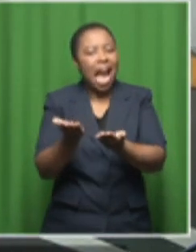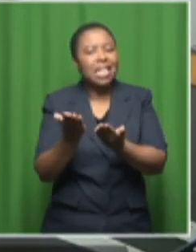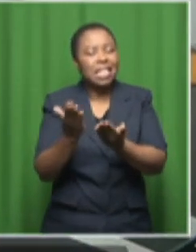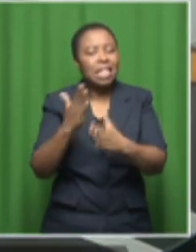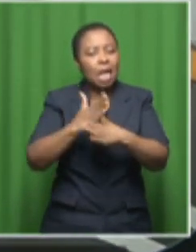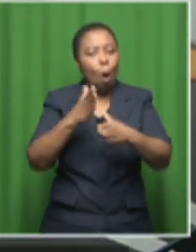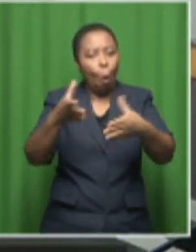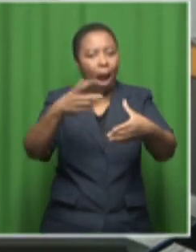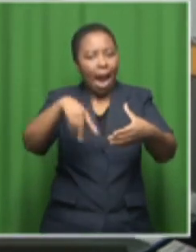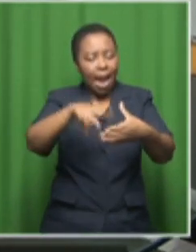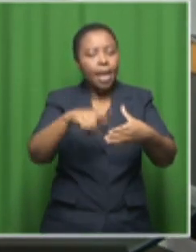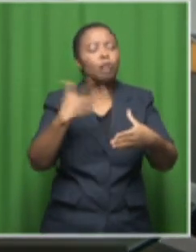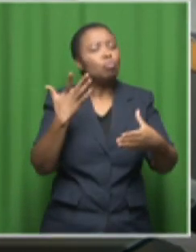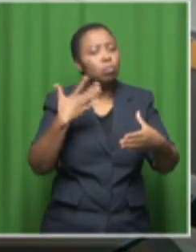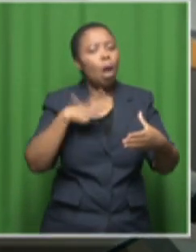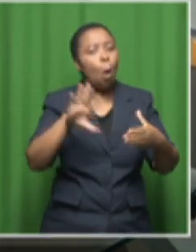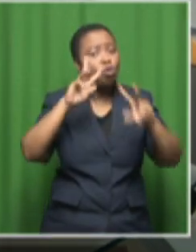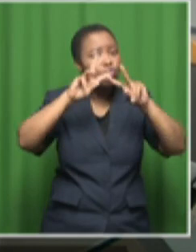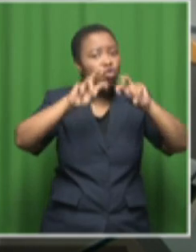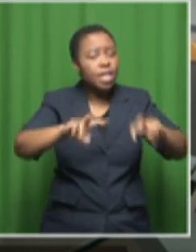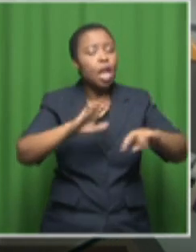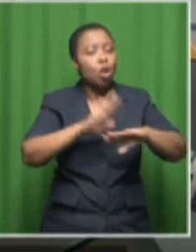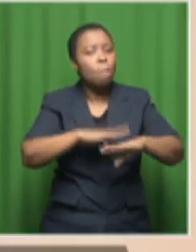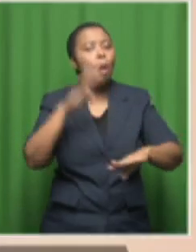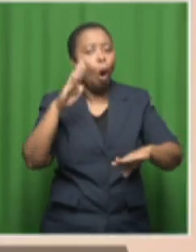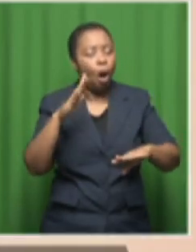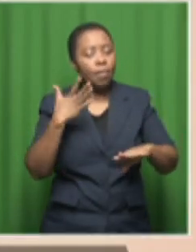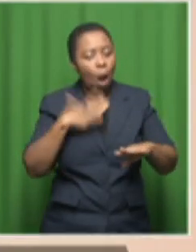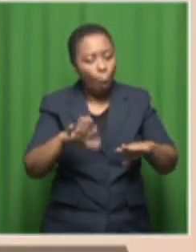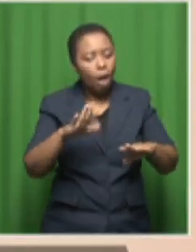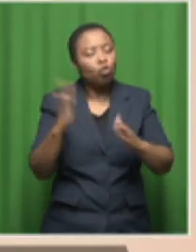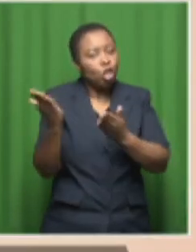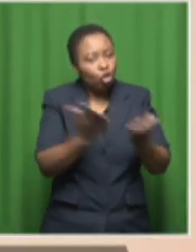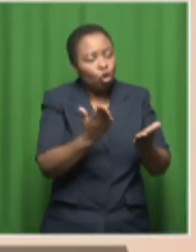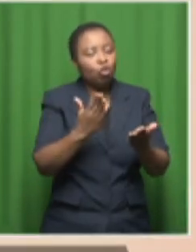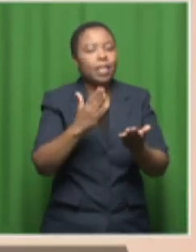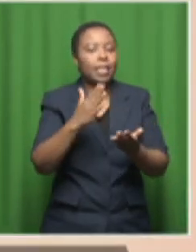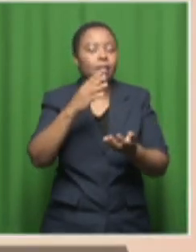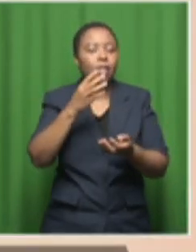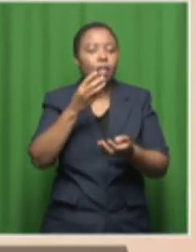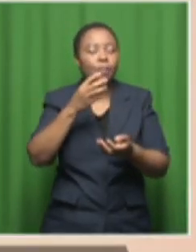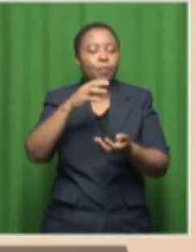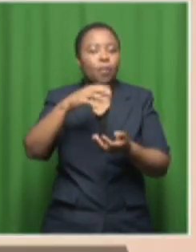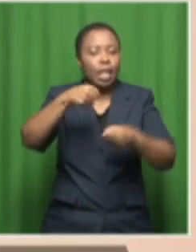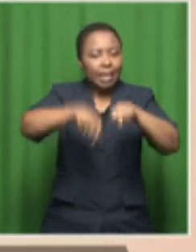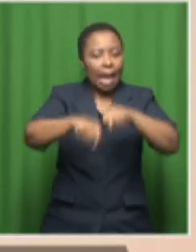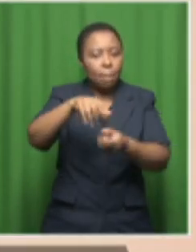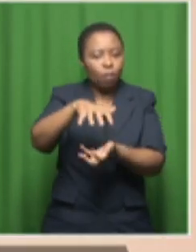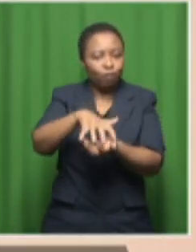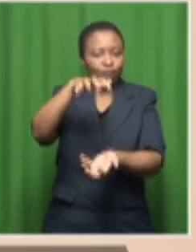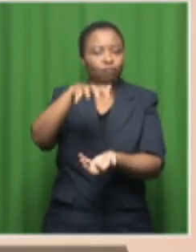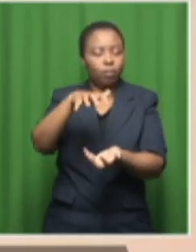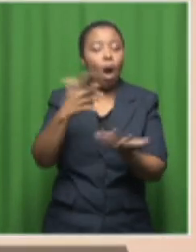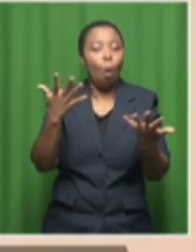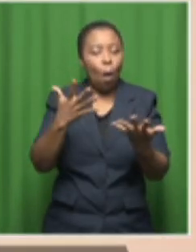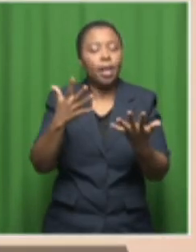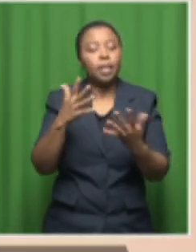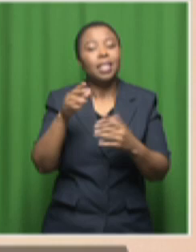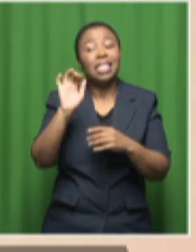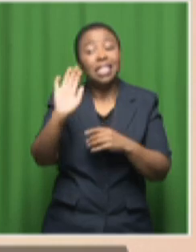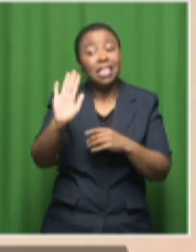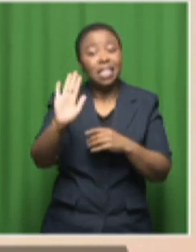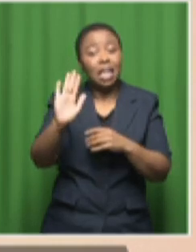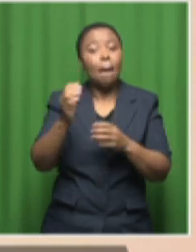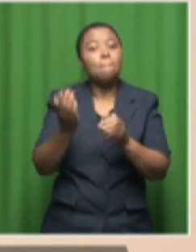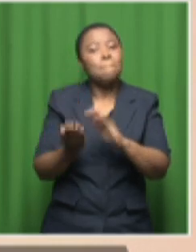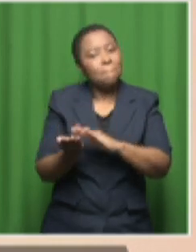I wanted to research more, and I wanted to introduce dumplings in the the bakery industry, so that